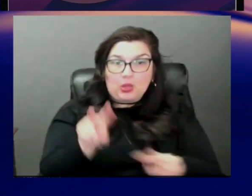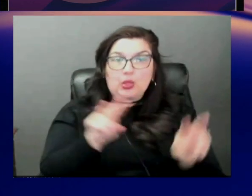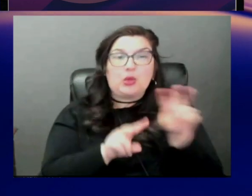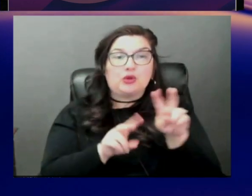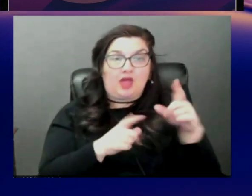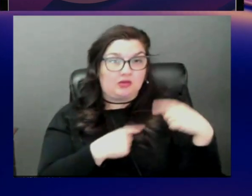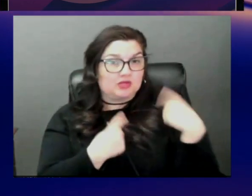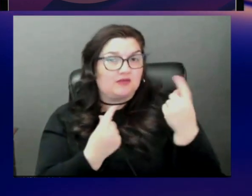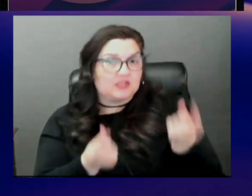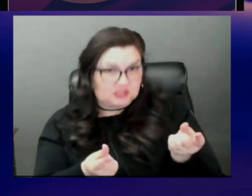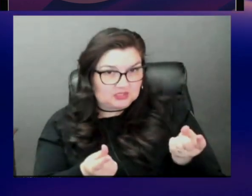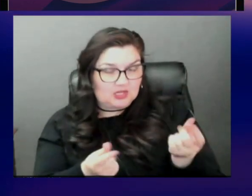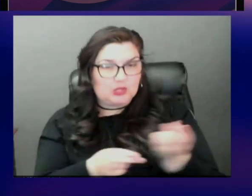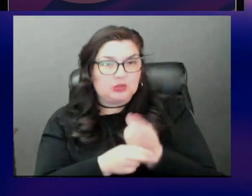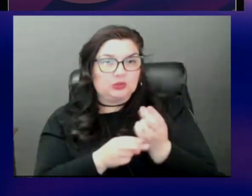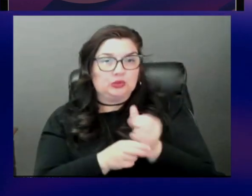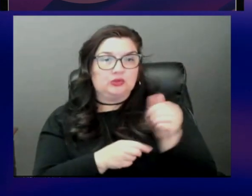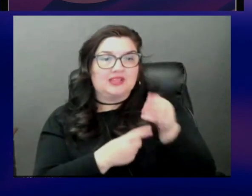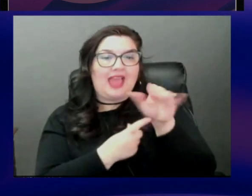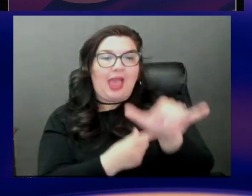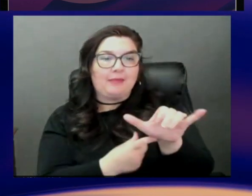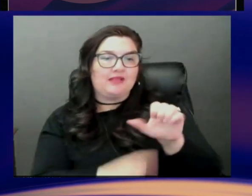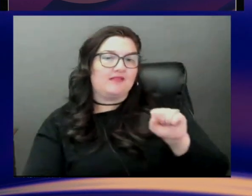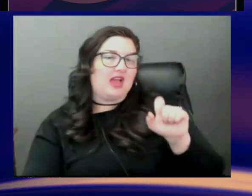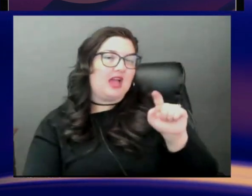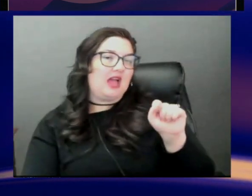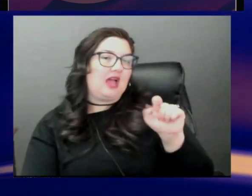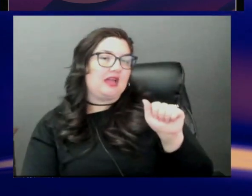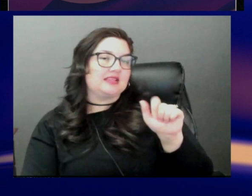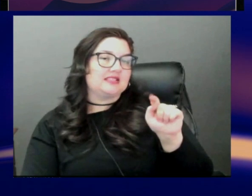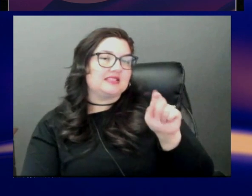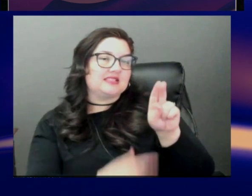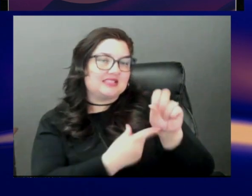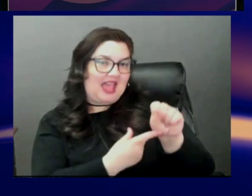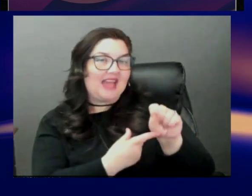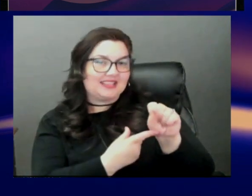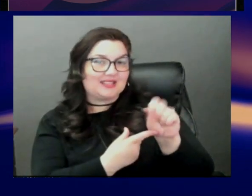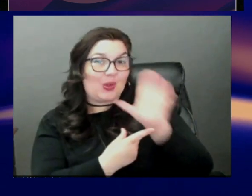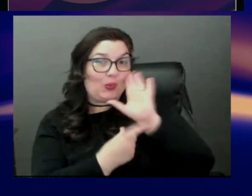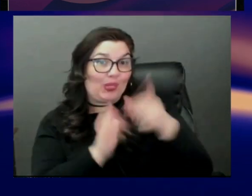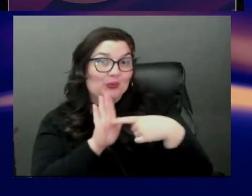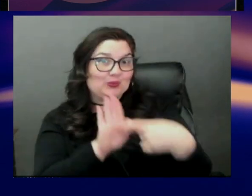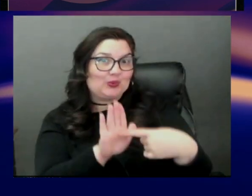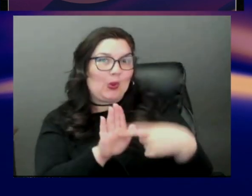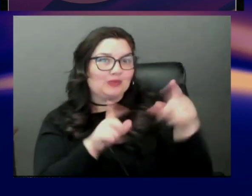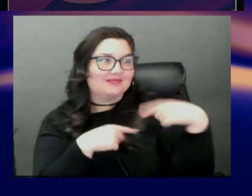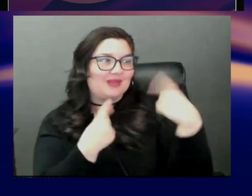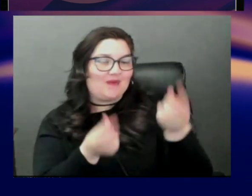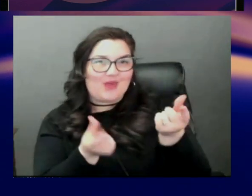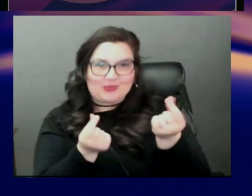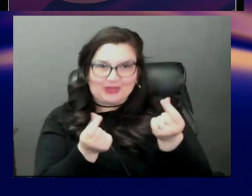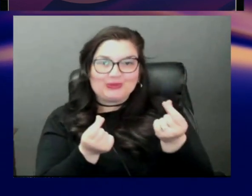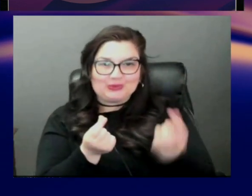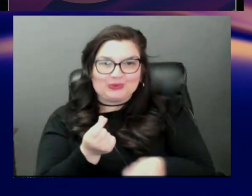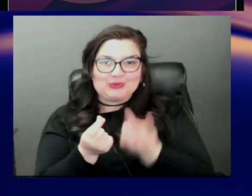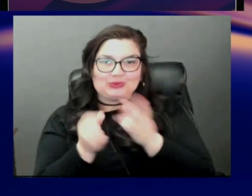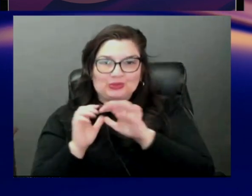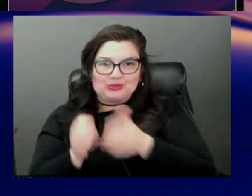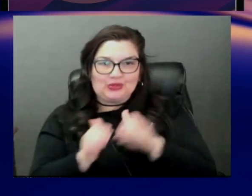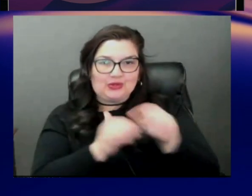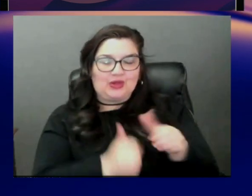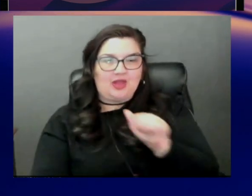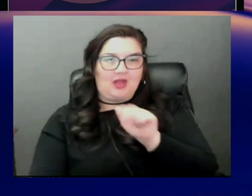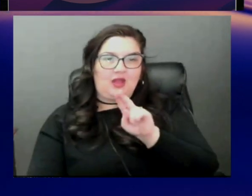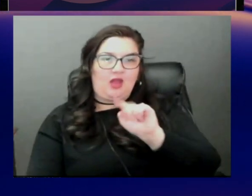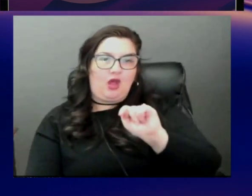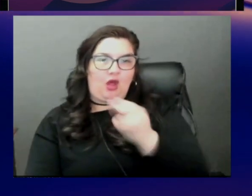far by using Amplify status, and that will actually show you what we've added so far. The two categories are going to be auth